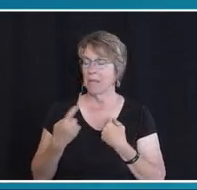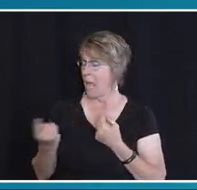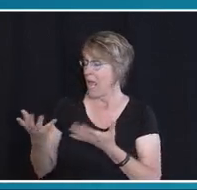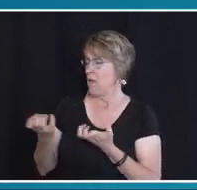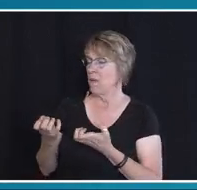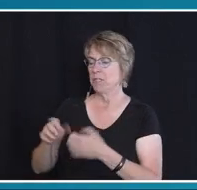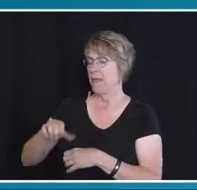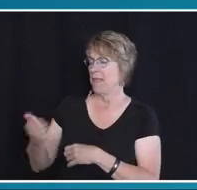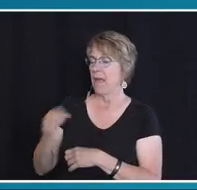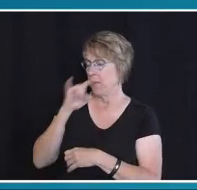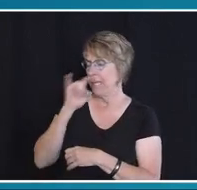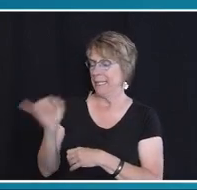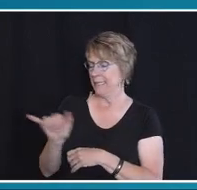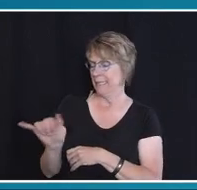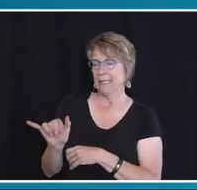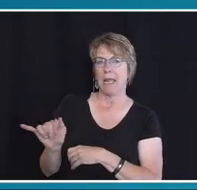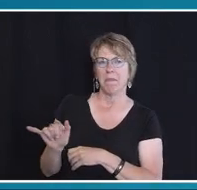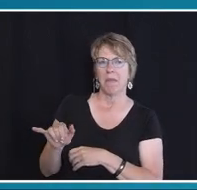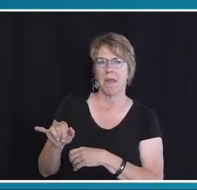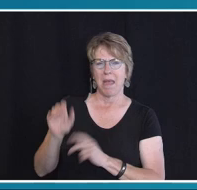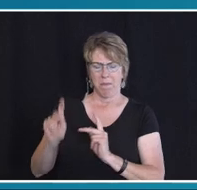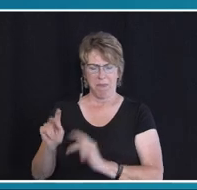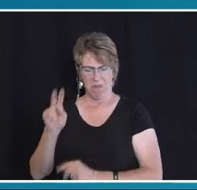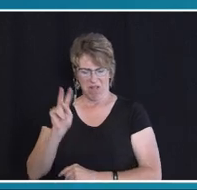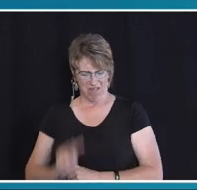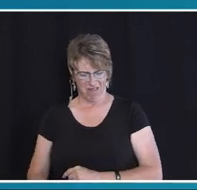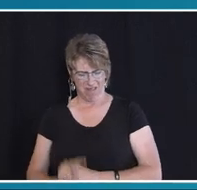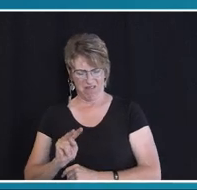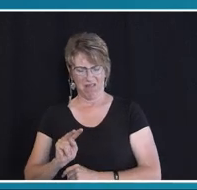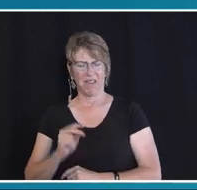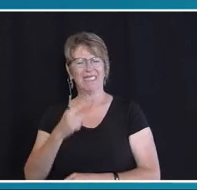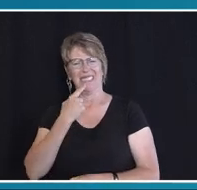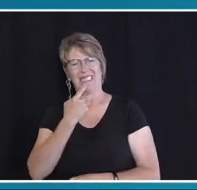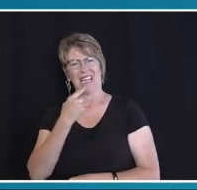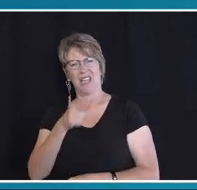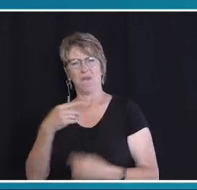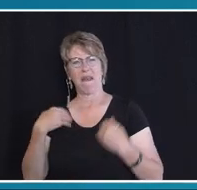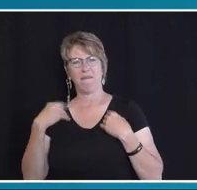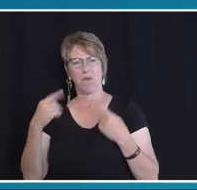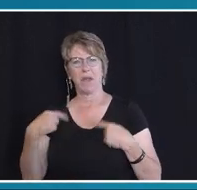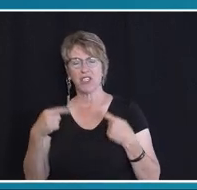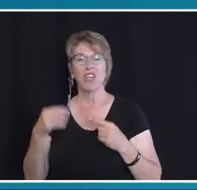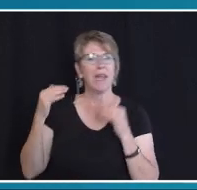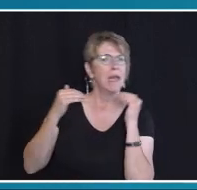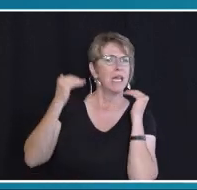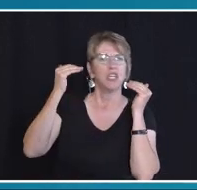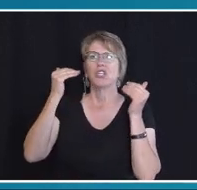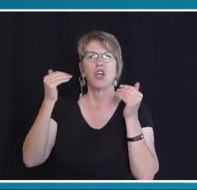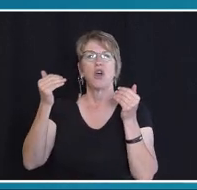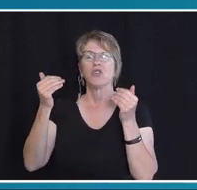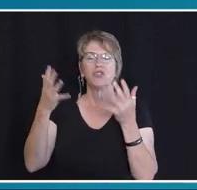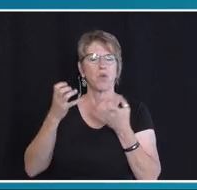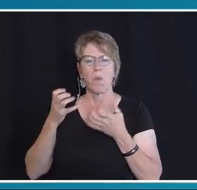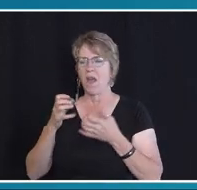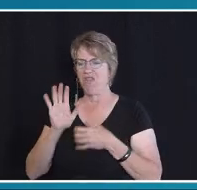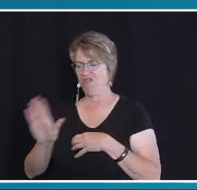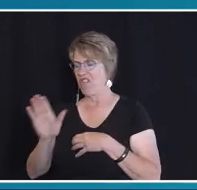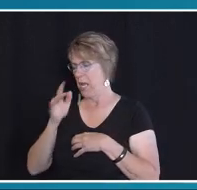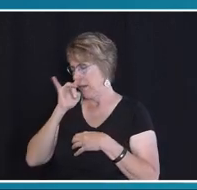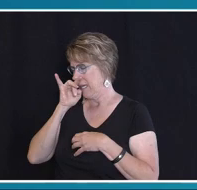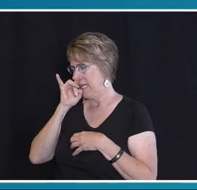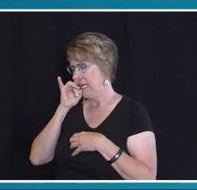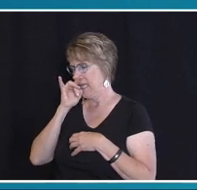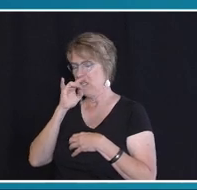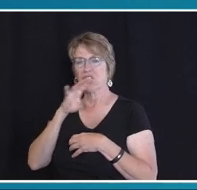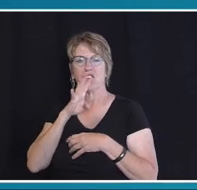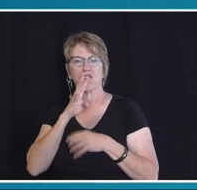all the other kids. You got people out there that look at him because he's in a wheelchair and adults that don't want to even have their kids talk to him. And Ruben